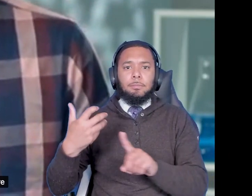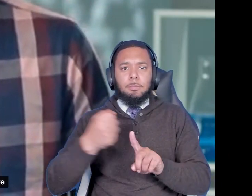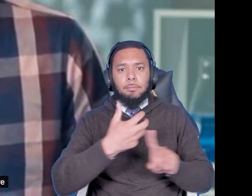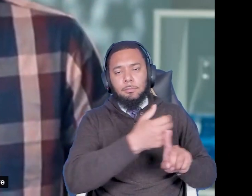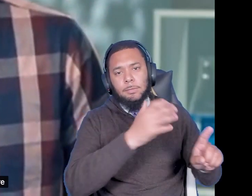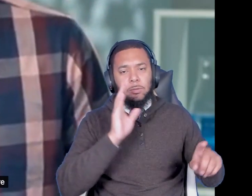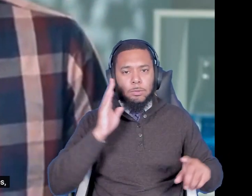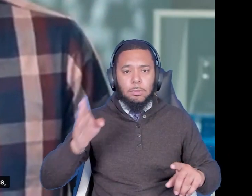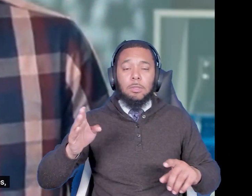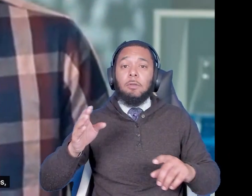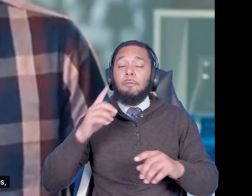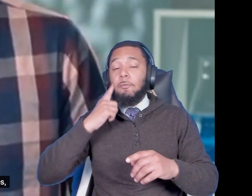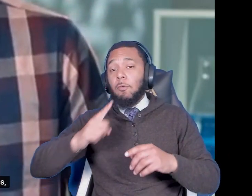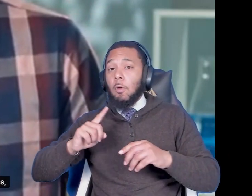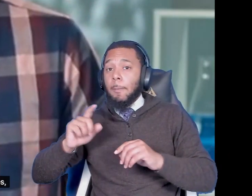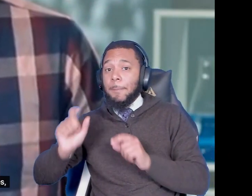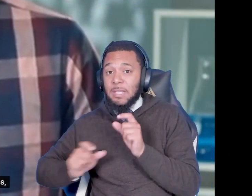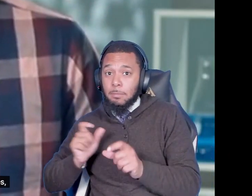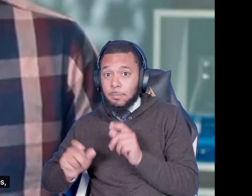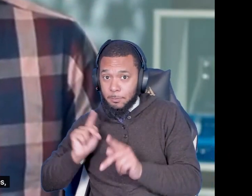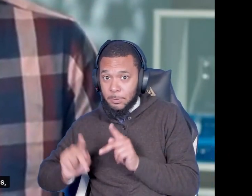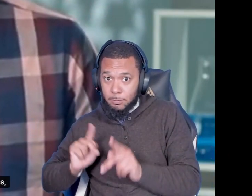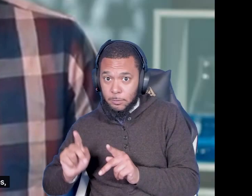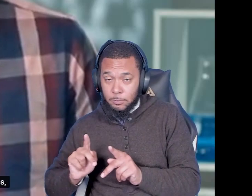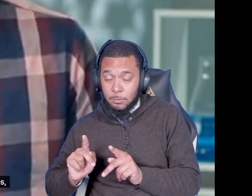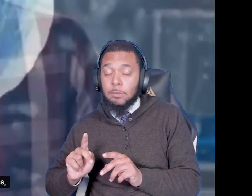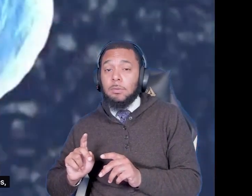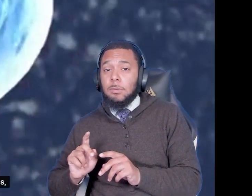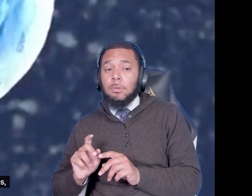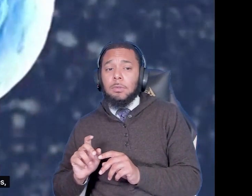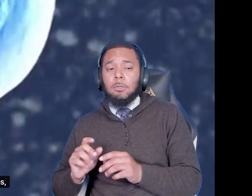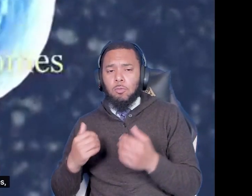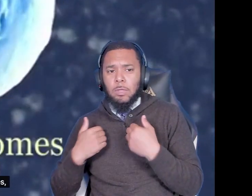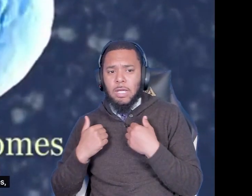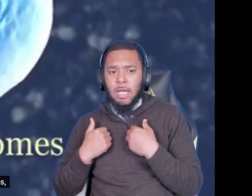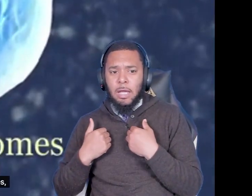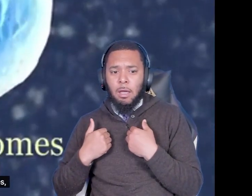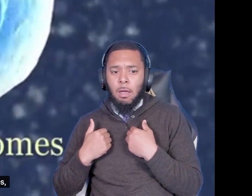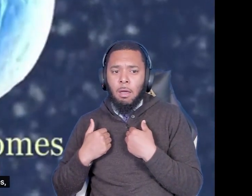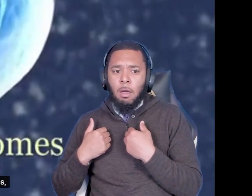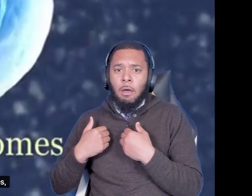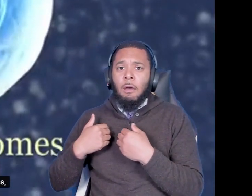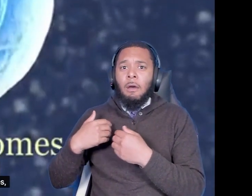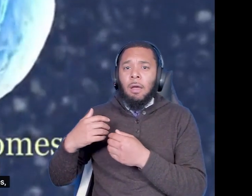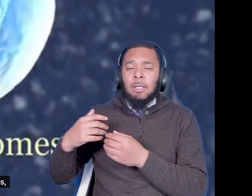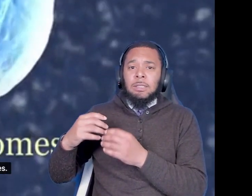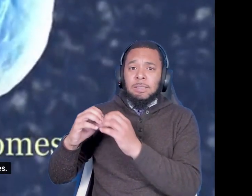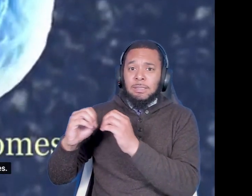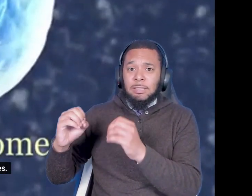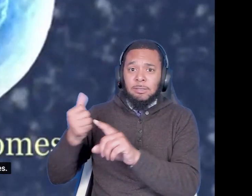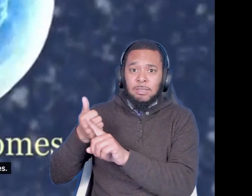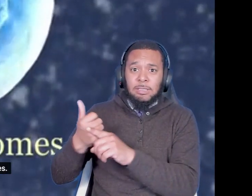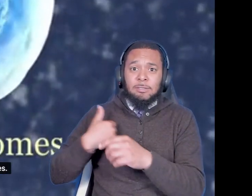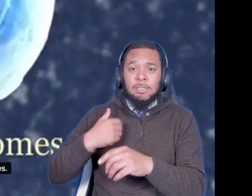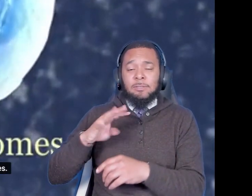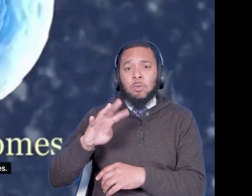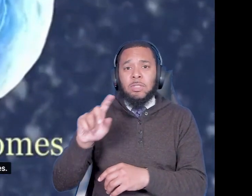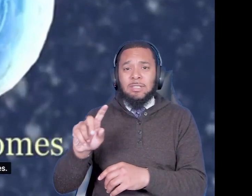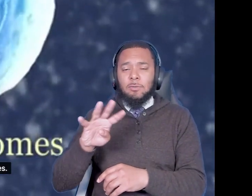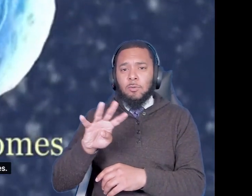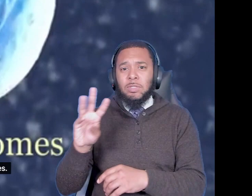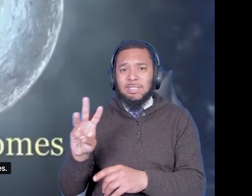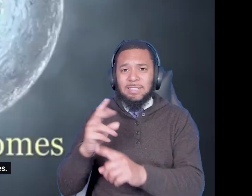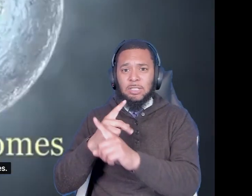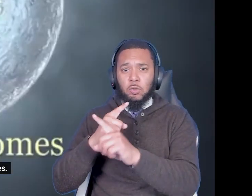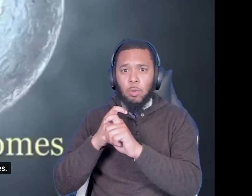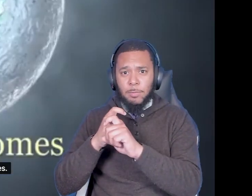about humans, what we're going to really see is we're going to have a cell that has 46 chromosomes. It will